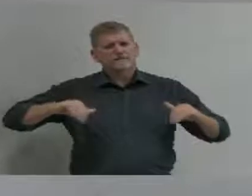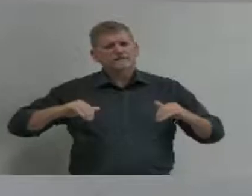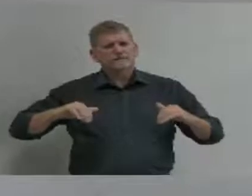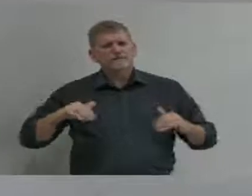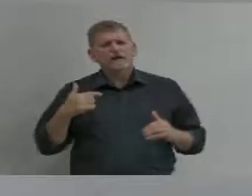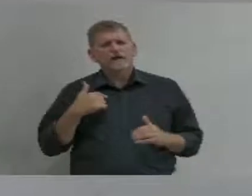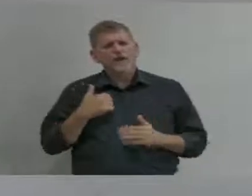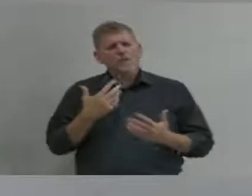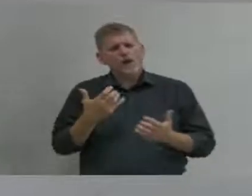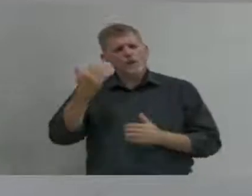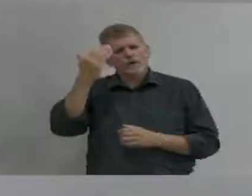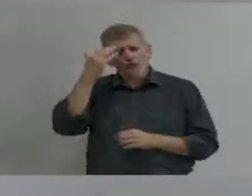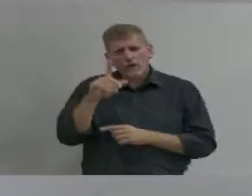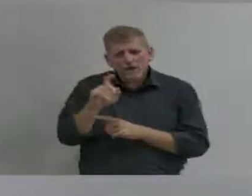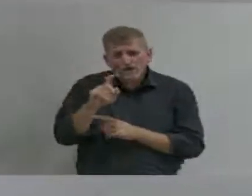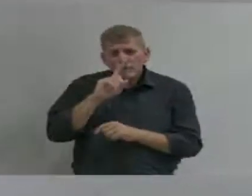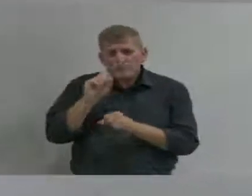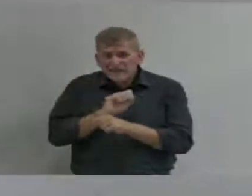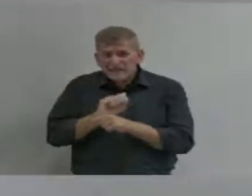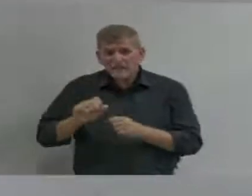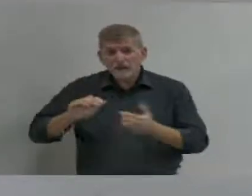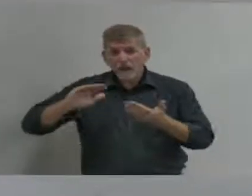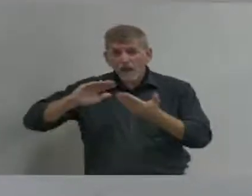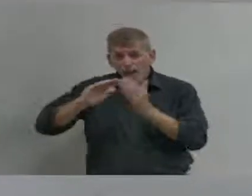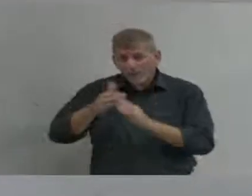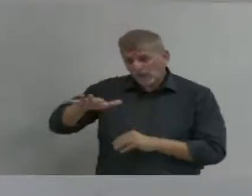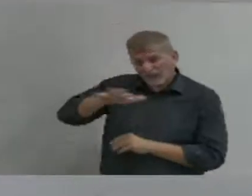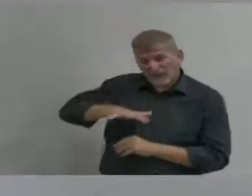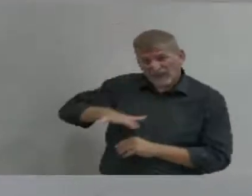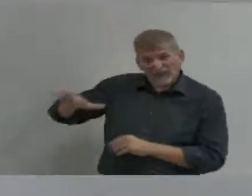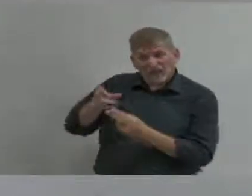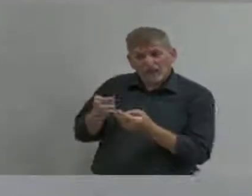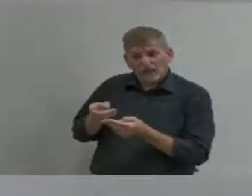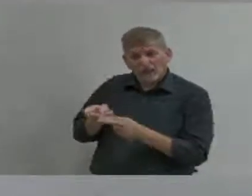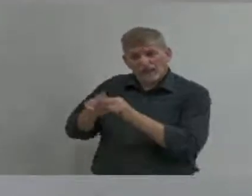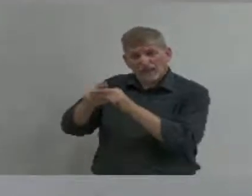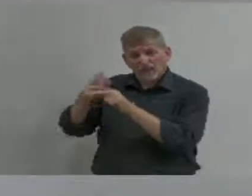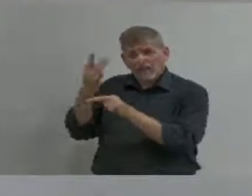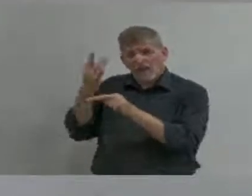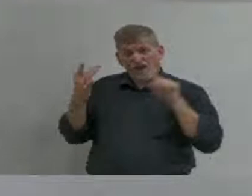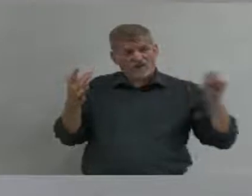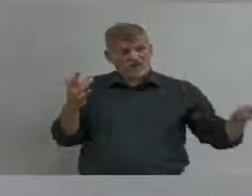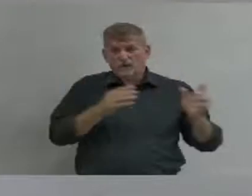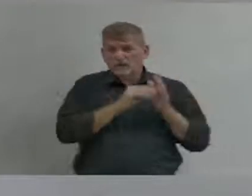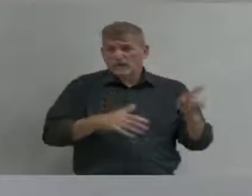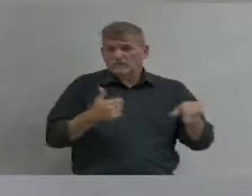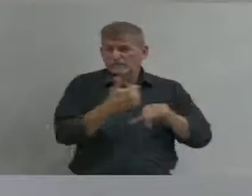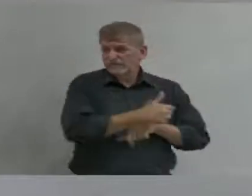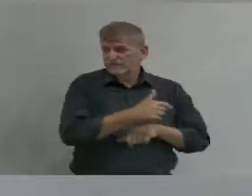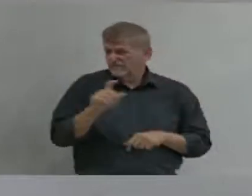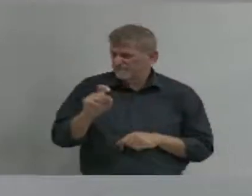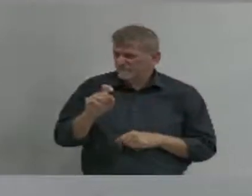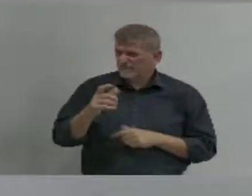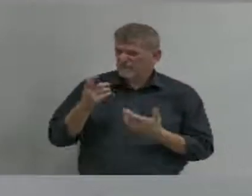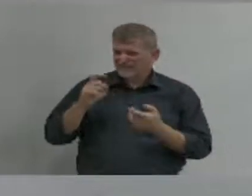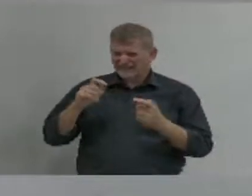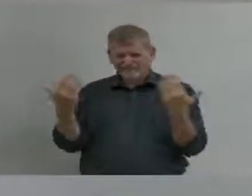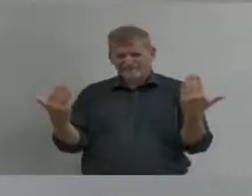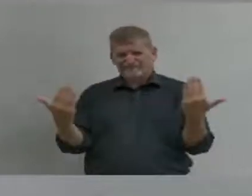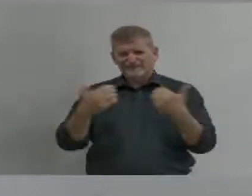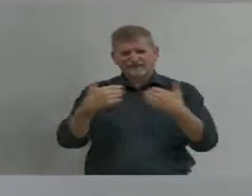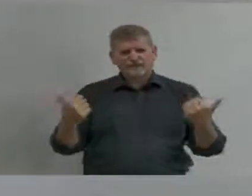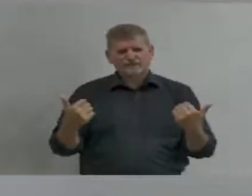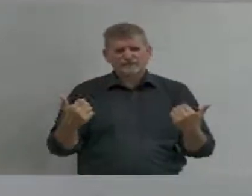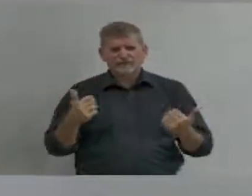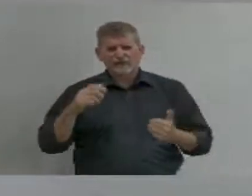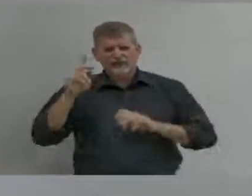with the Purdue students being here. My sense of what you're showing is it has not. But people are looking at that number and thinking it